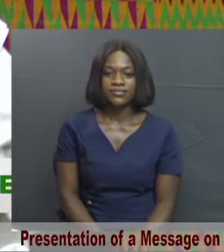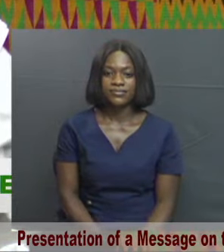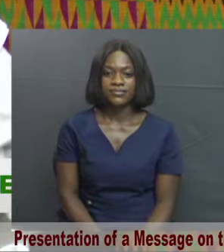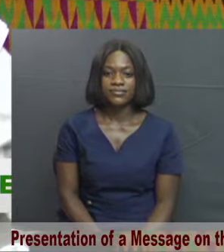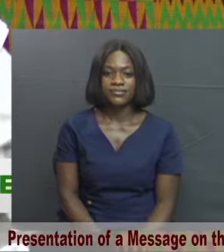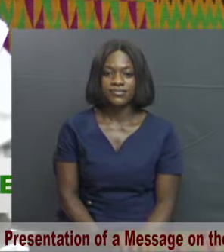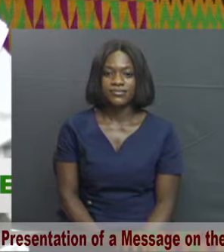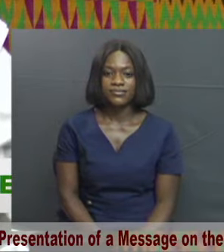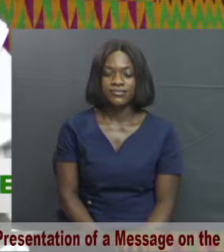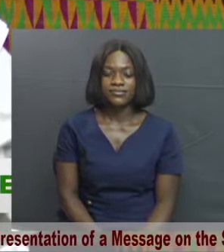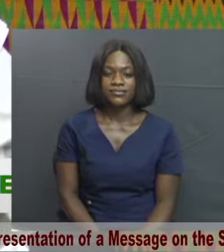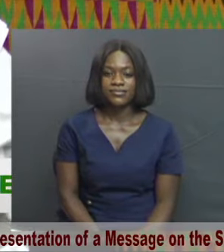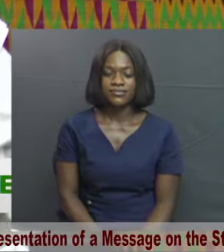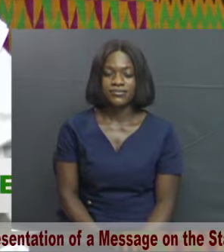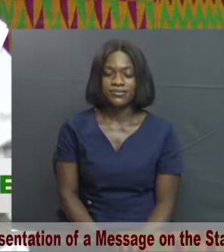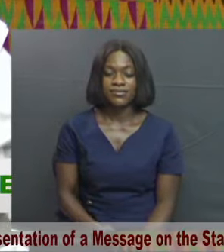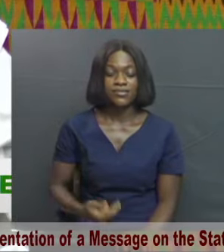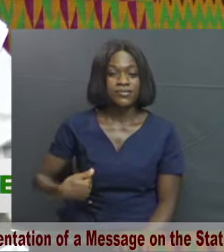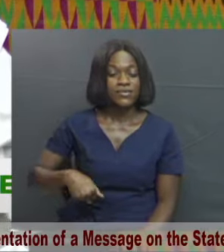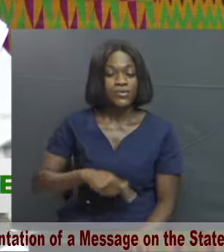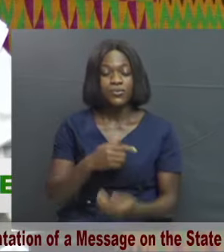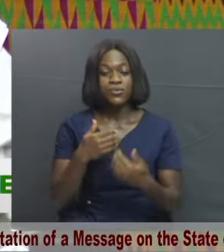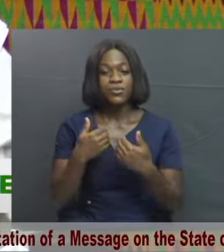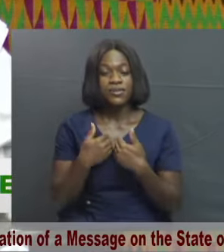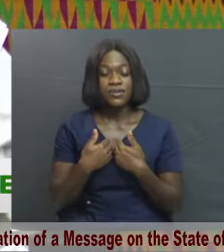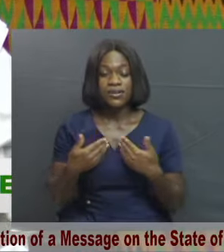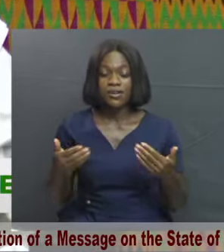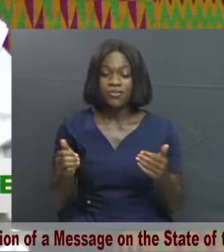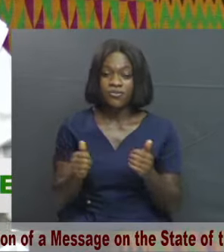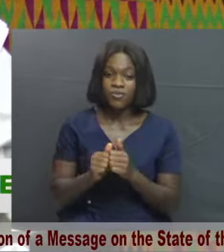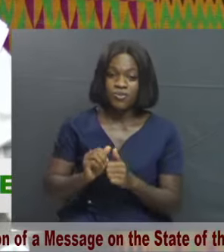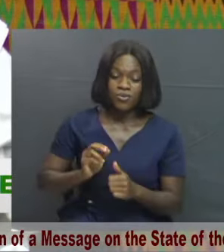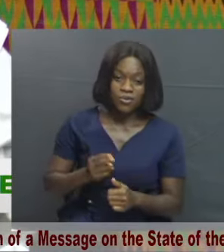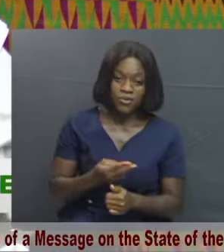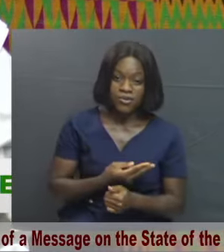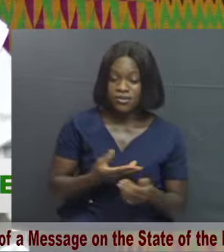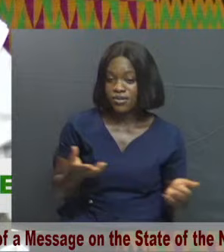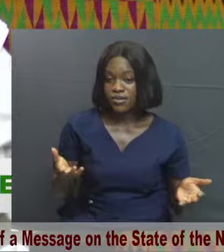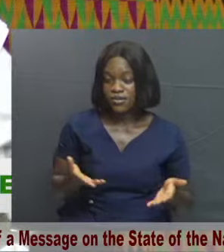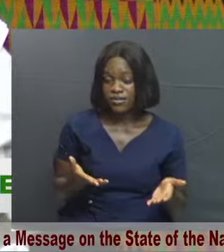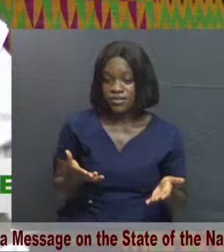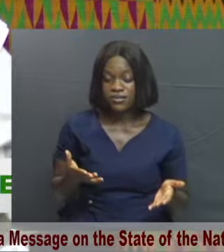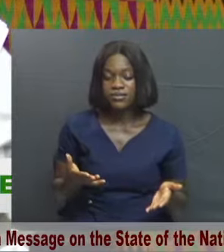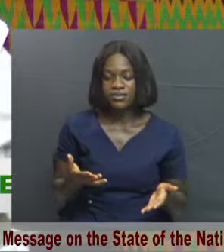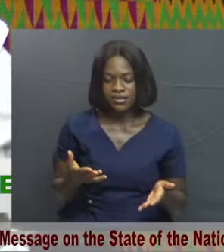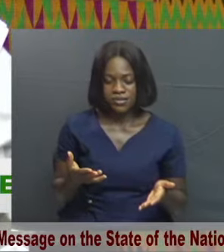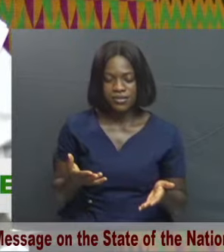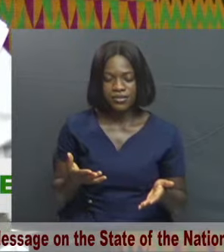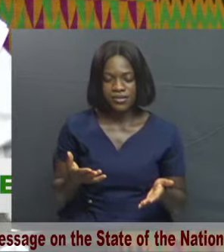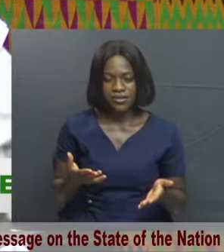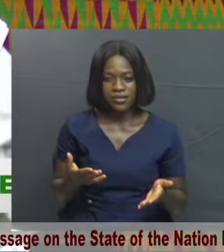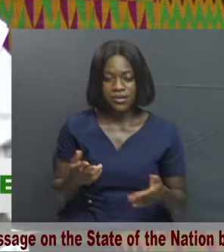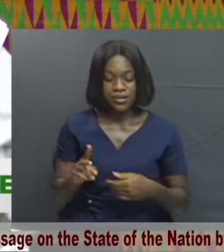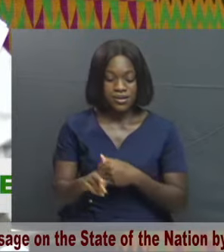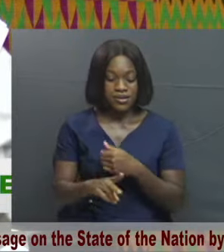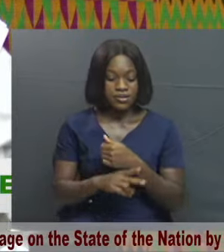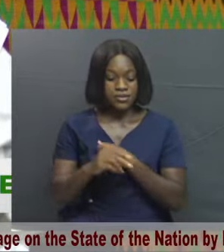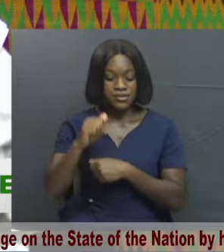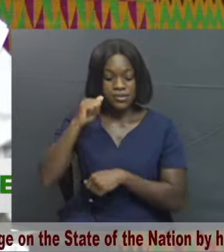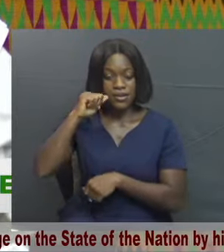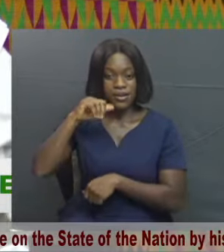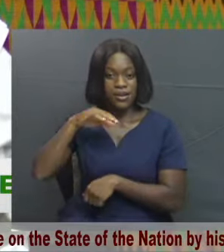have we have in our presence her ex Excellency the second